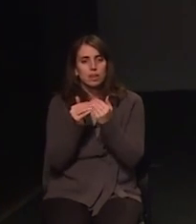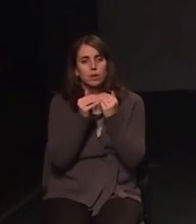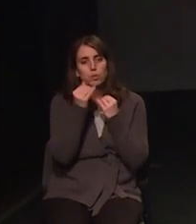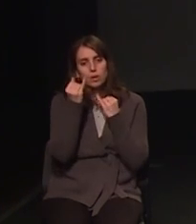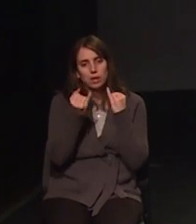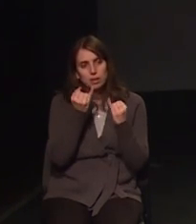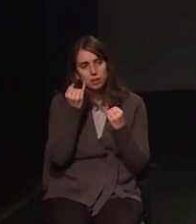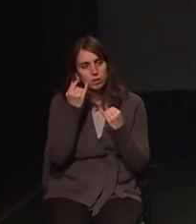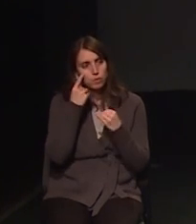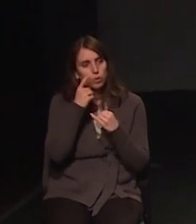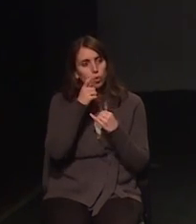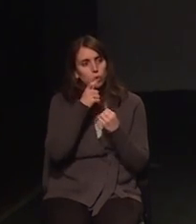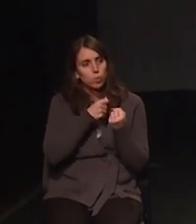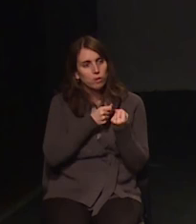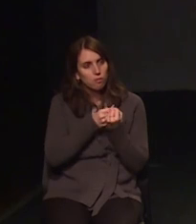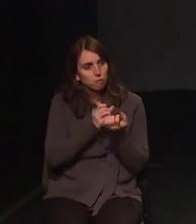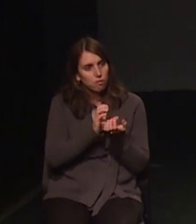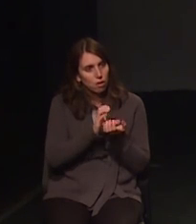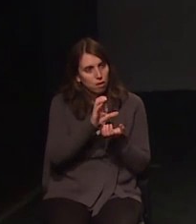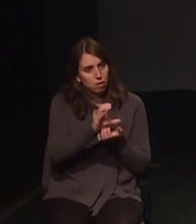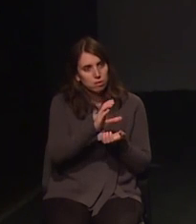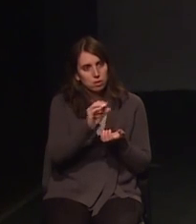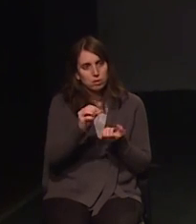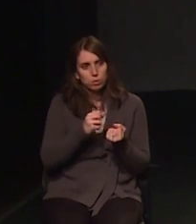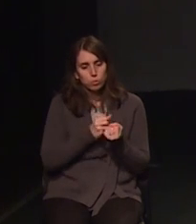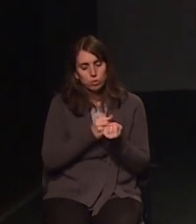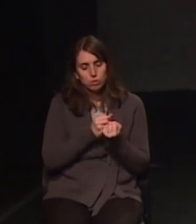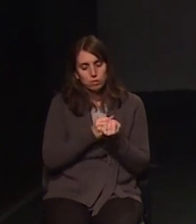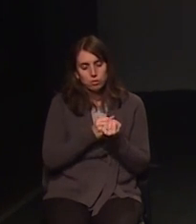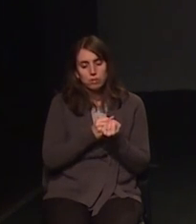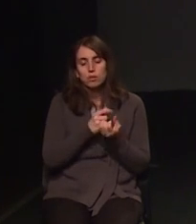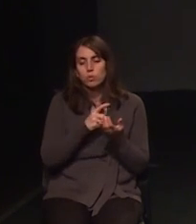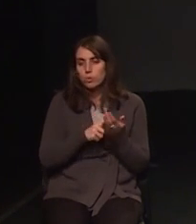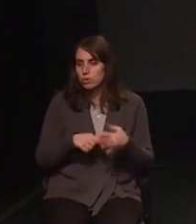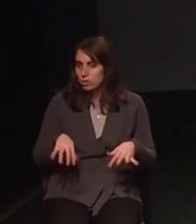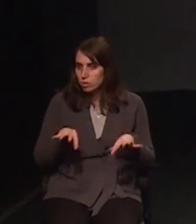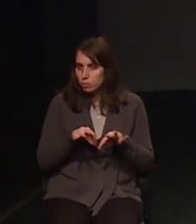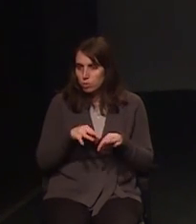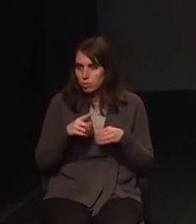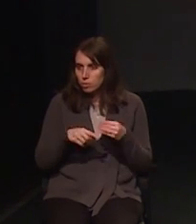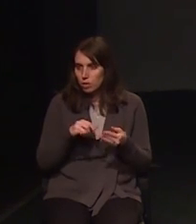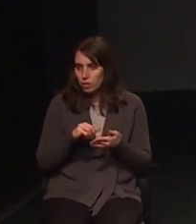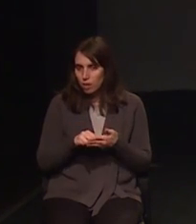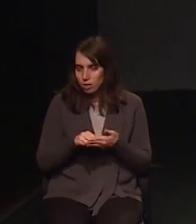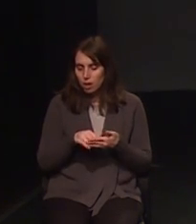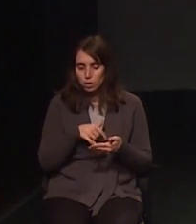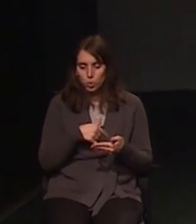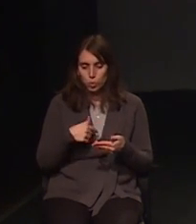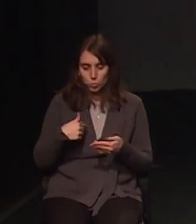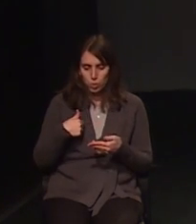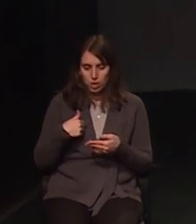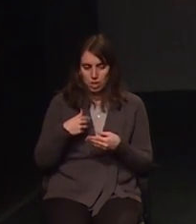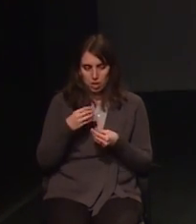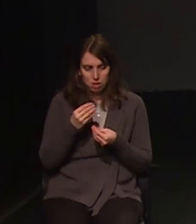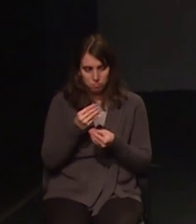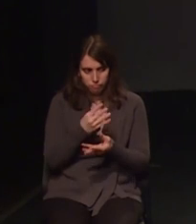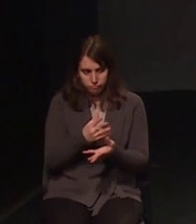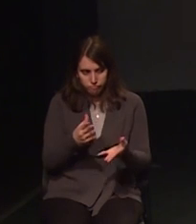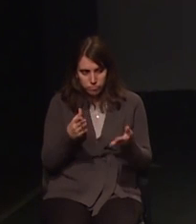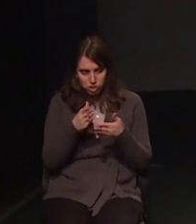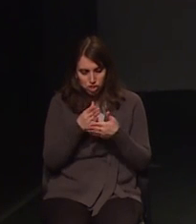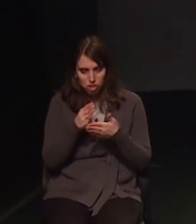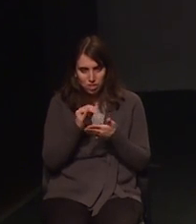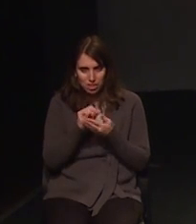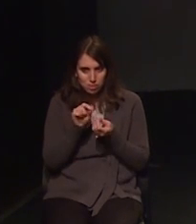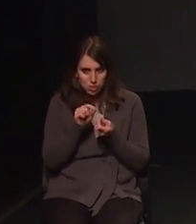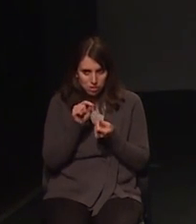support. What's important about that, I think, in reference to this conversation, is we share those very specifically and walk through those with our